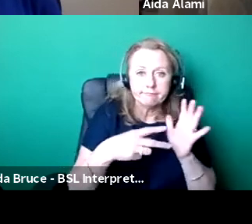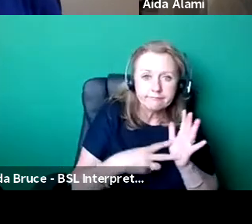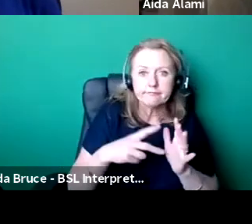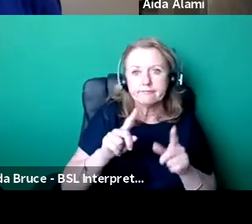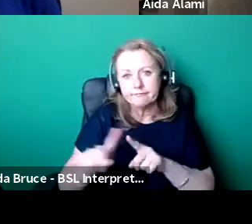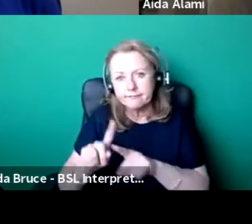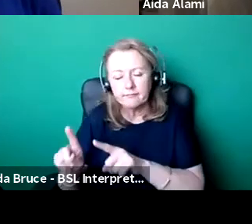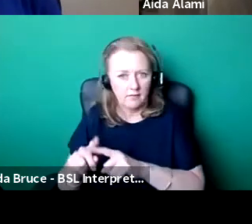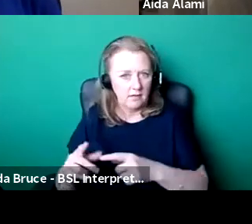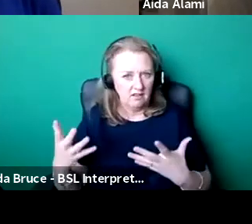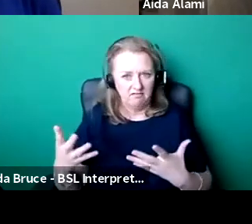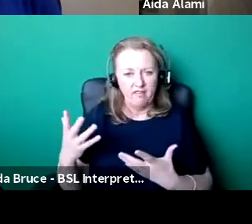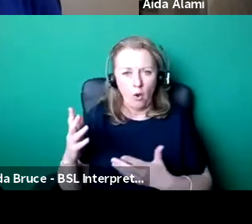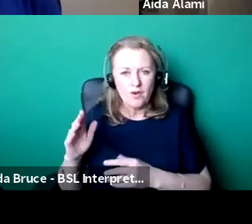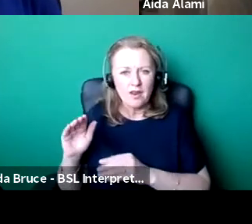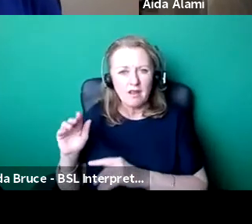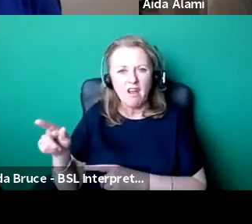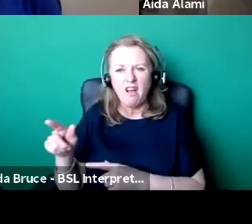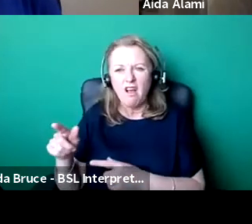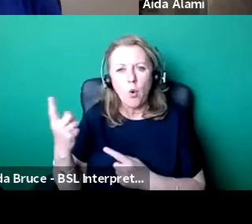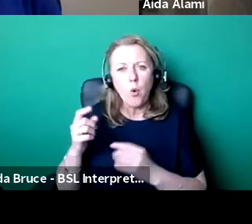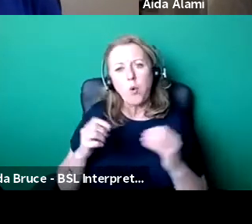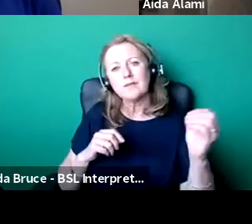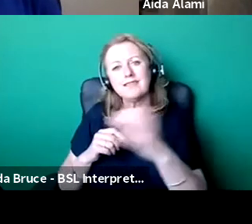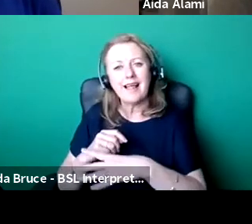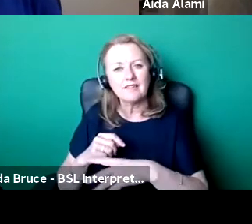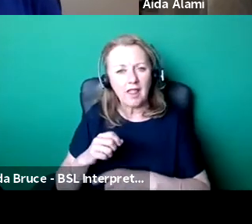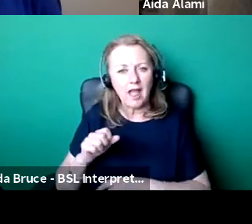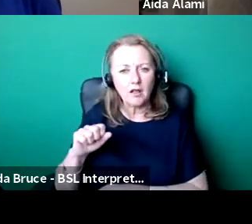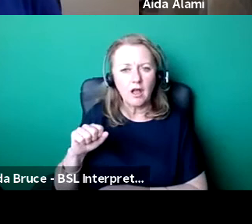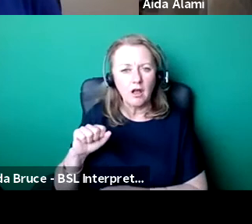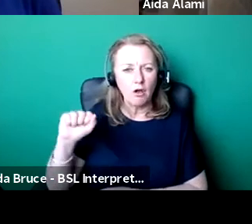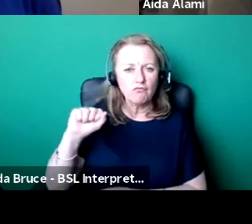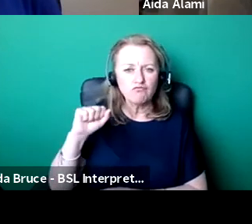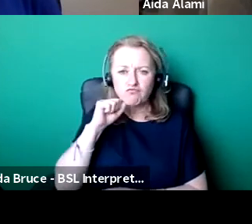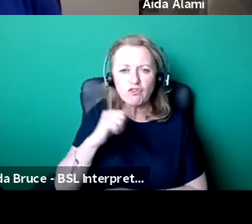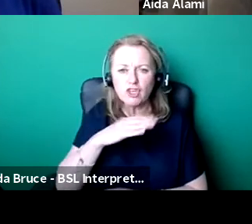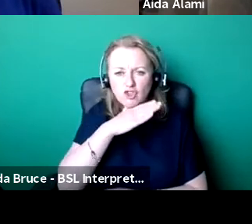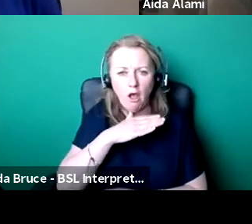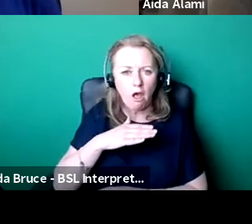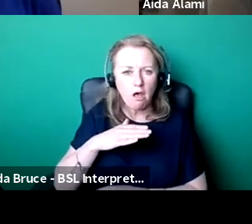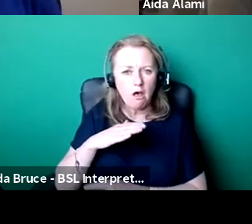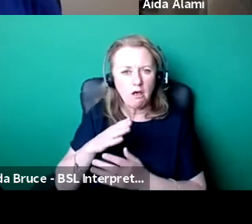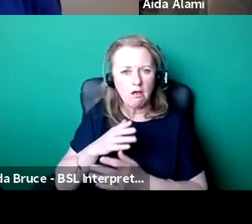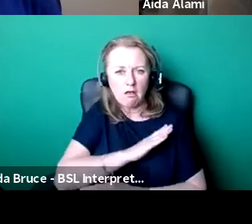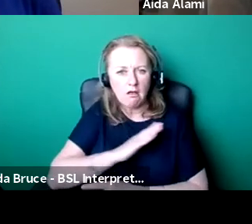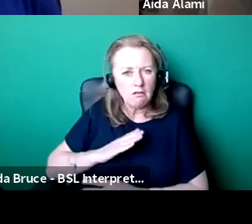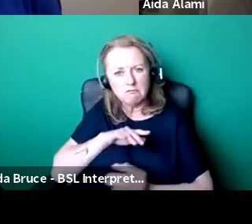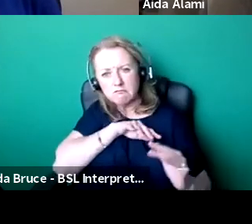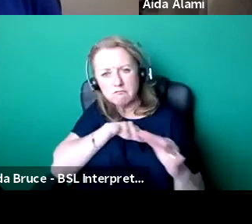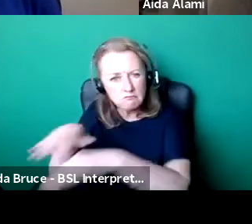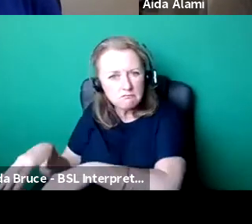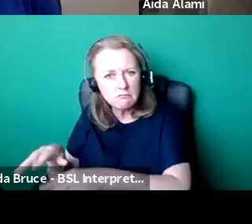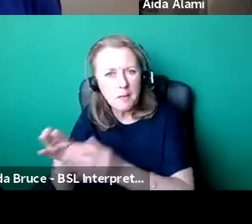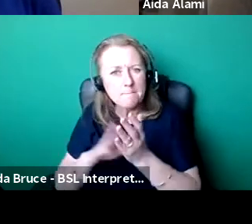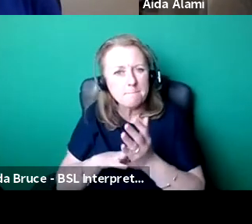foreign mercenaries been sent by Russia or Turkey or Egypt or whatever, and the amount of guns in and out and how that